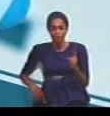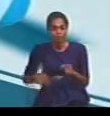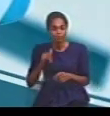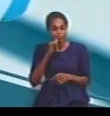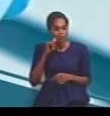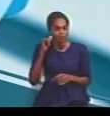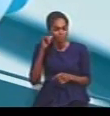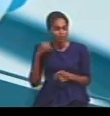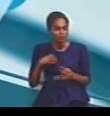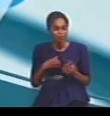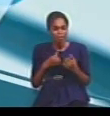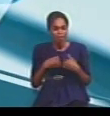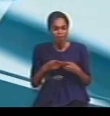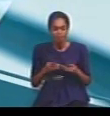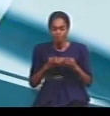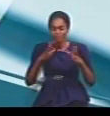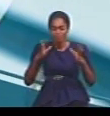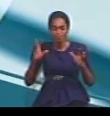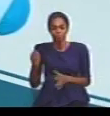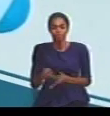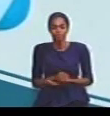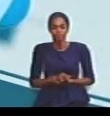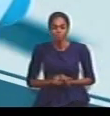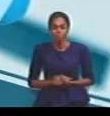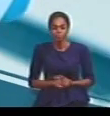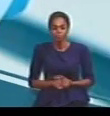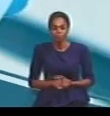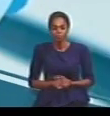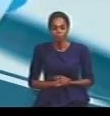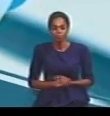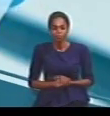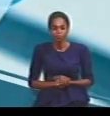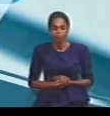Yesterday we had an explosion of miracles.